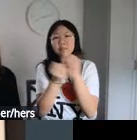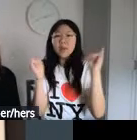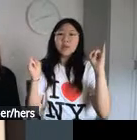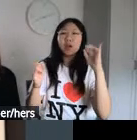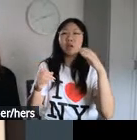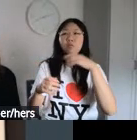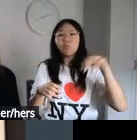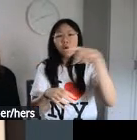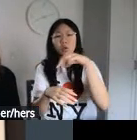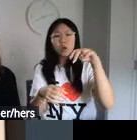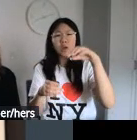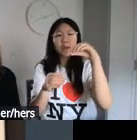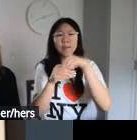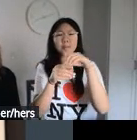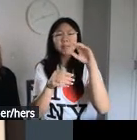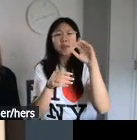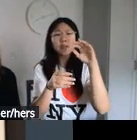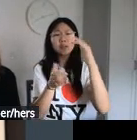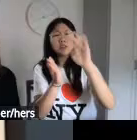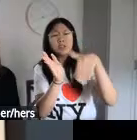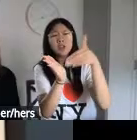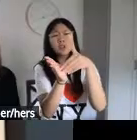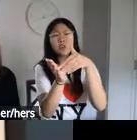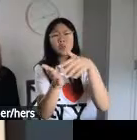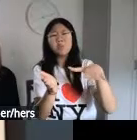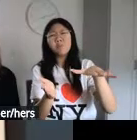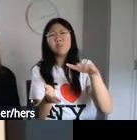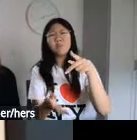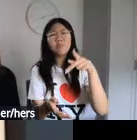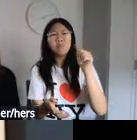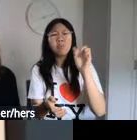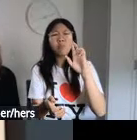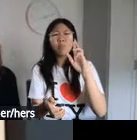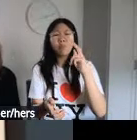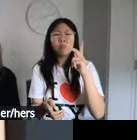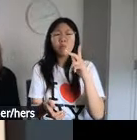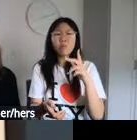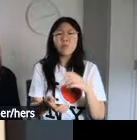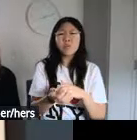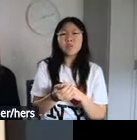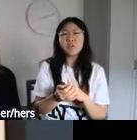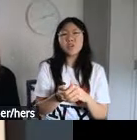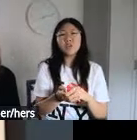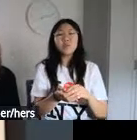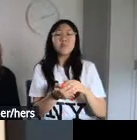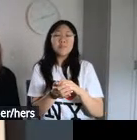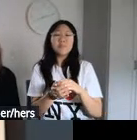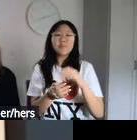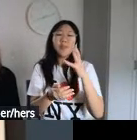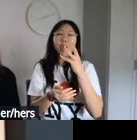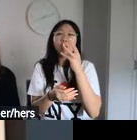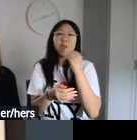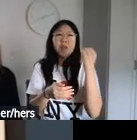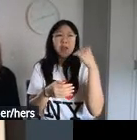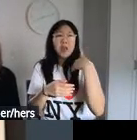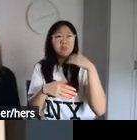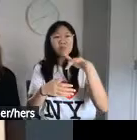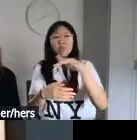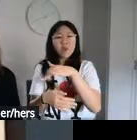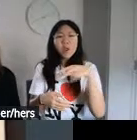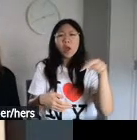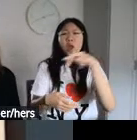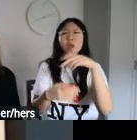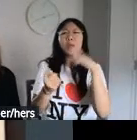we learned that how to be independent, walk around in the city. We went to Central Park and had to navigate our way